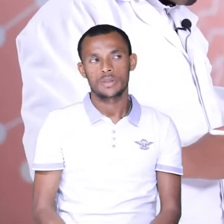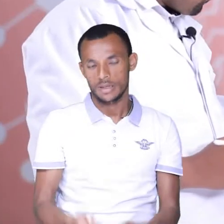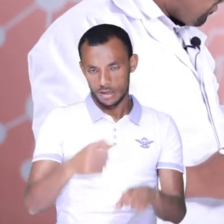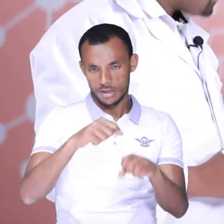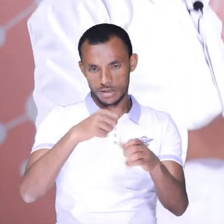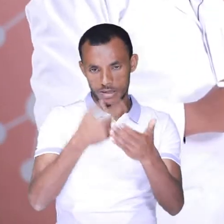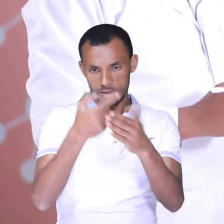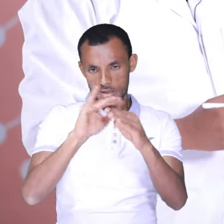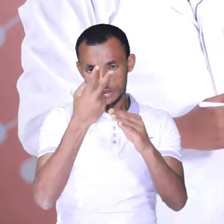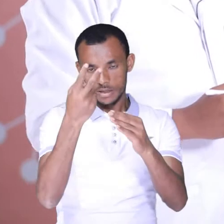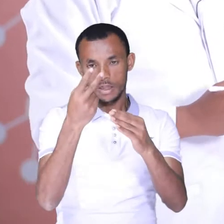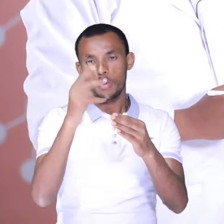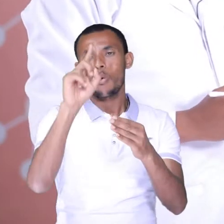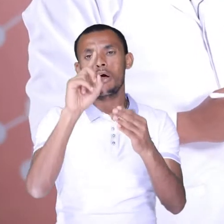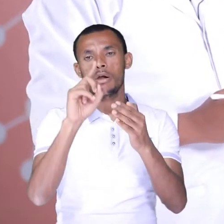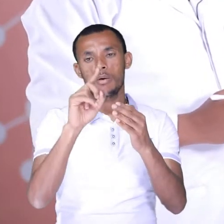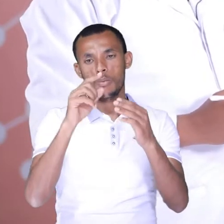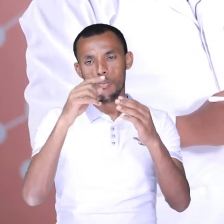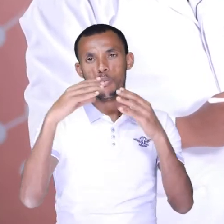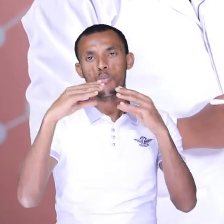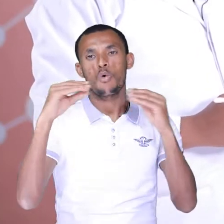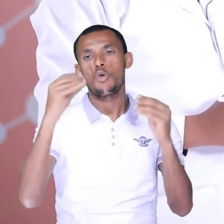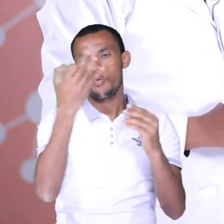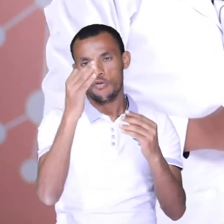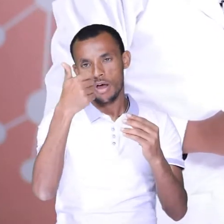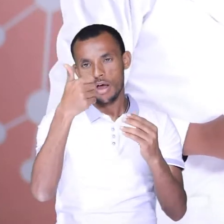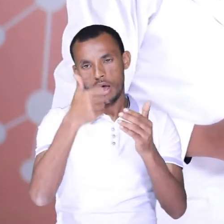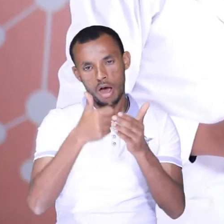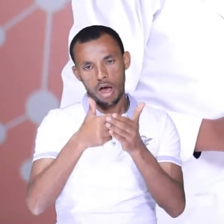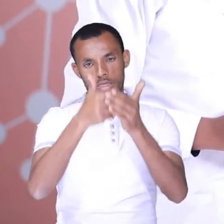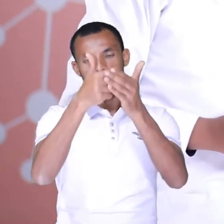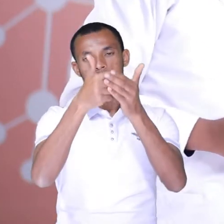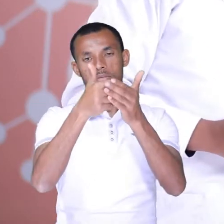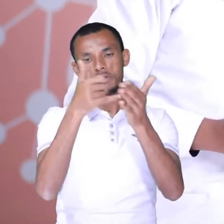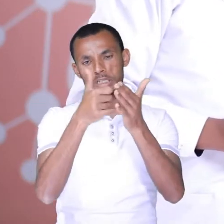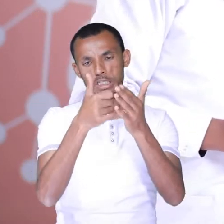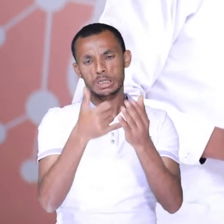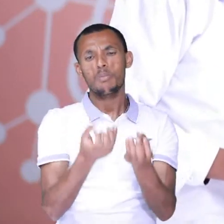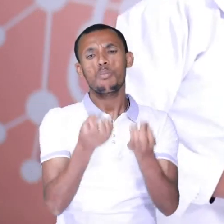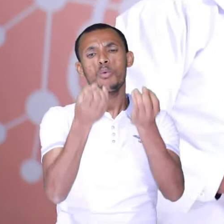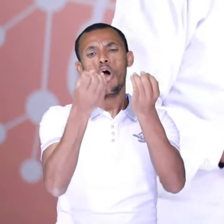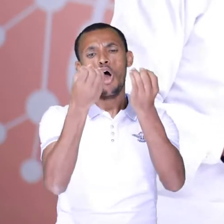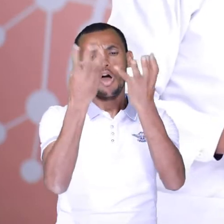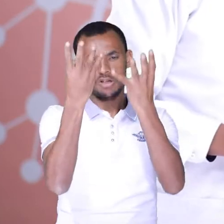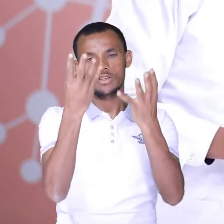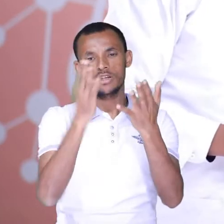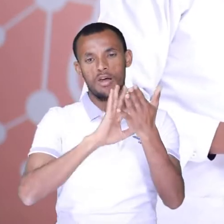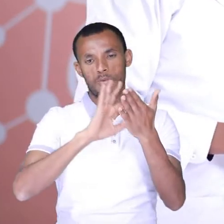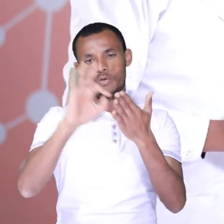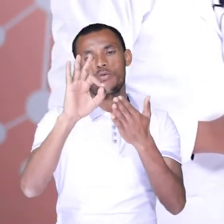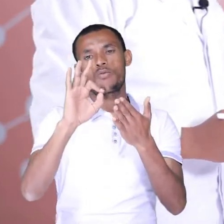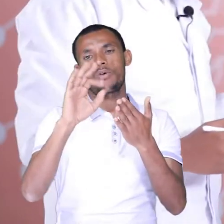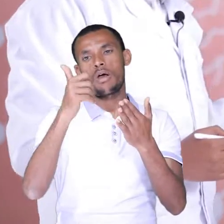So 1 mole of atom, it gives us this much number of atoms, or this Avogadro number of